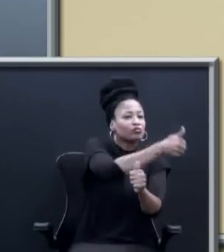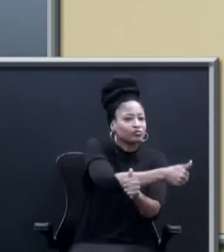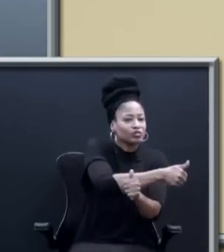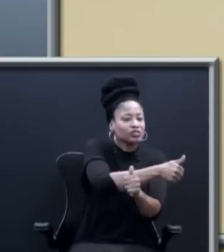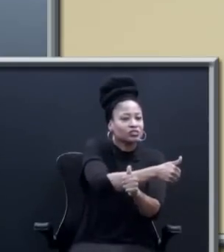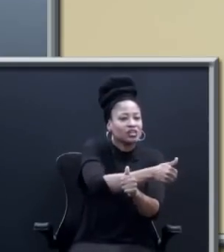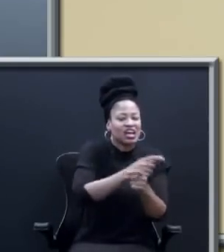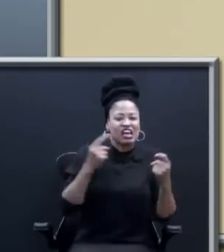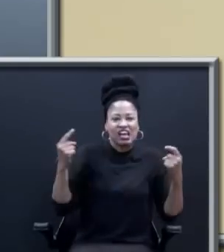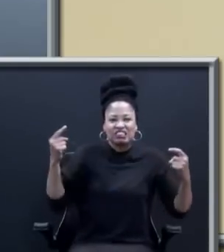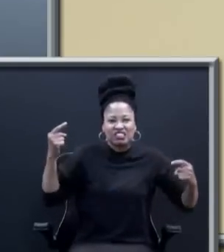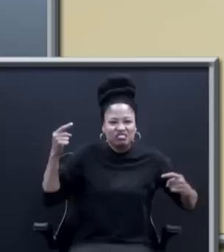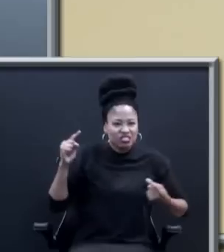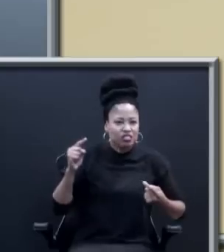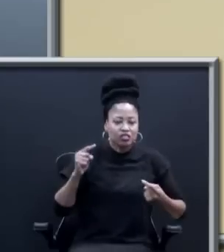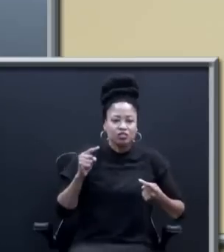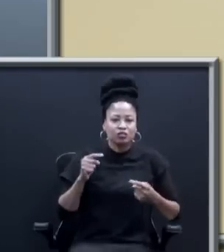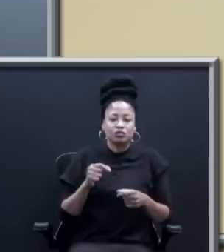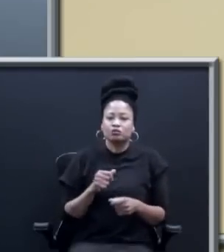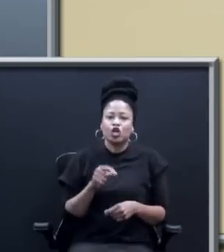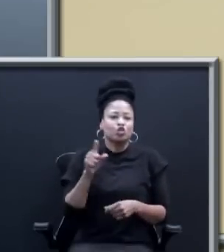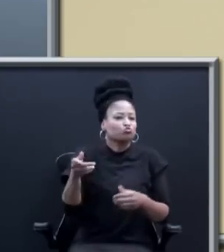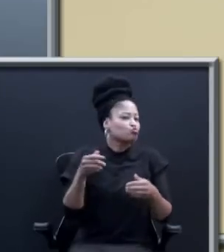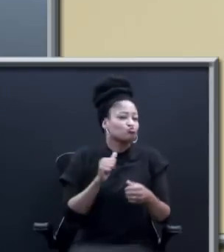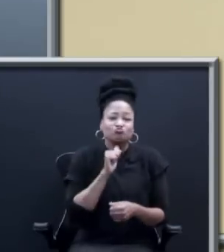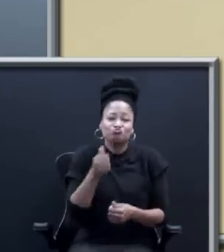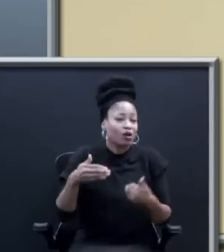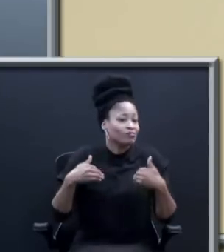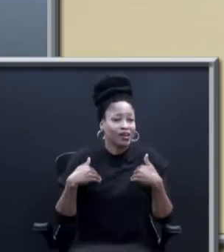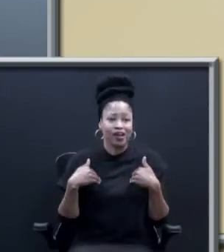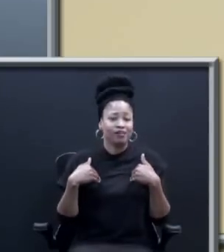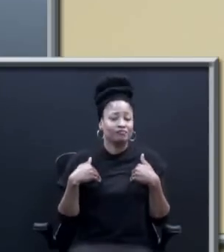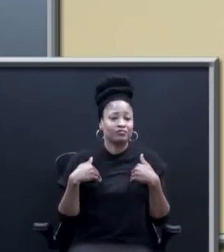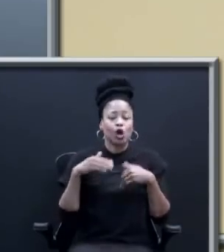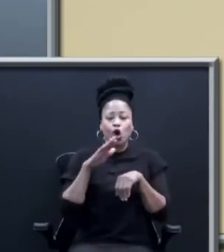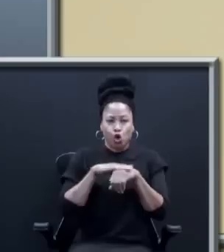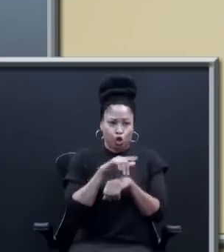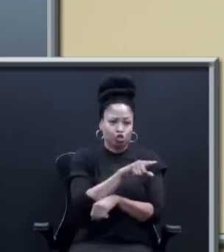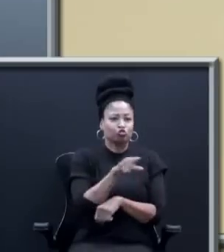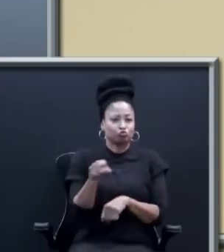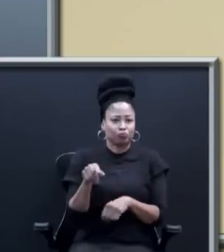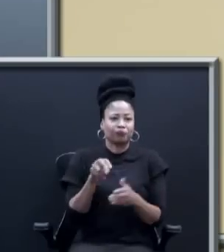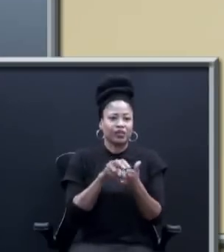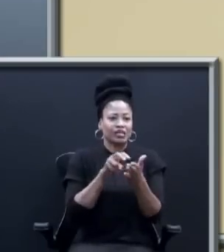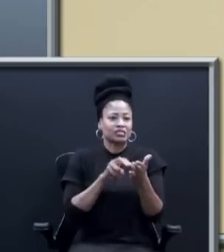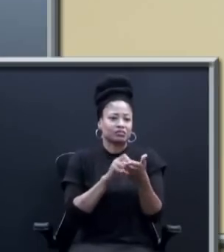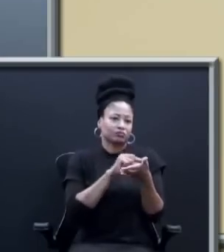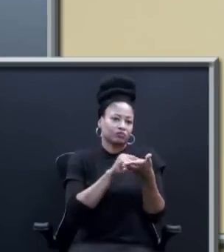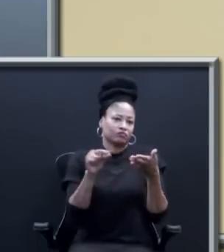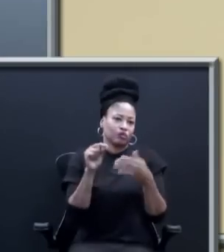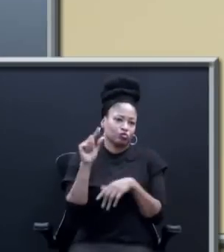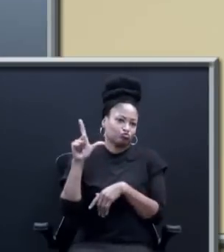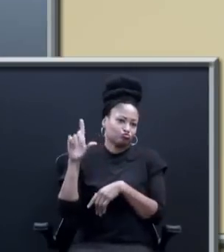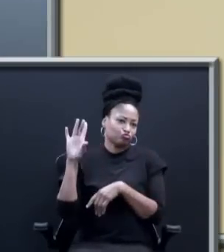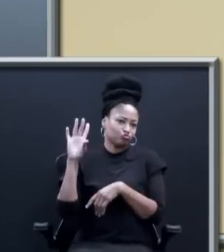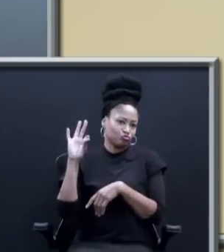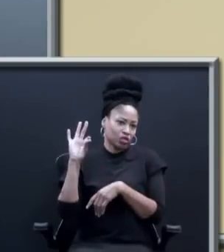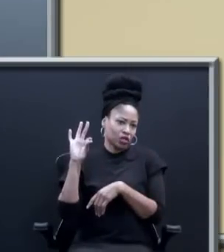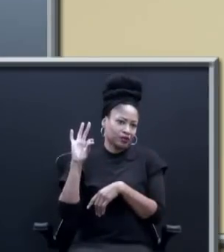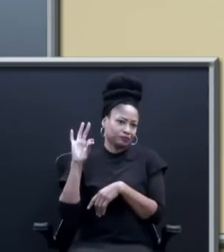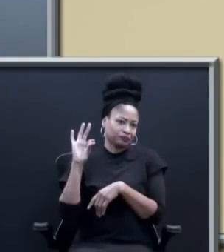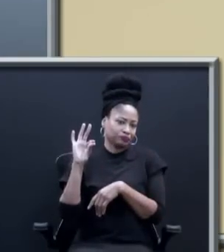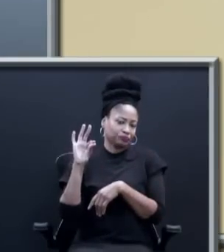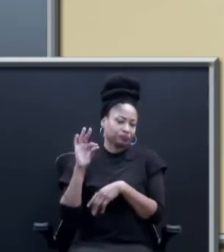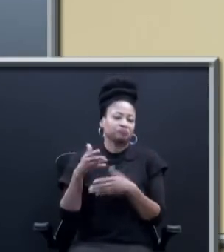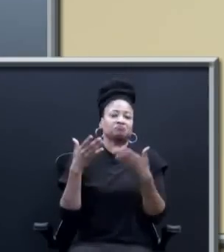I smite the land of Egypt. So we've gone through that. So skip down to verse 29 now. Verse 29, and go ahead. And it came